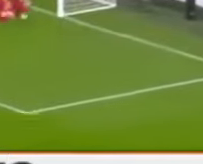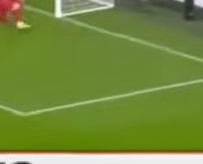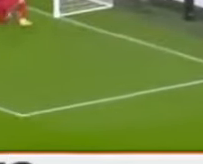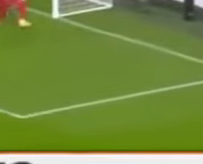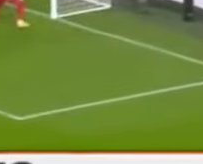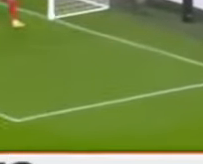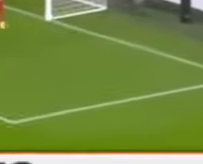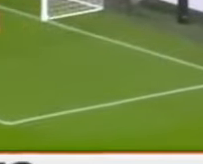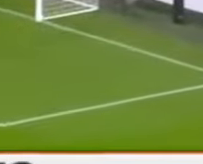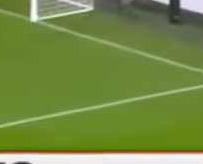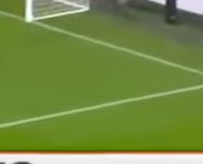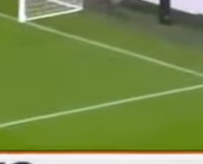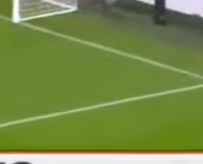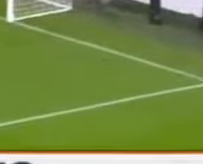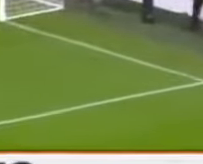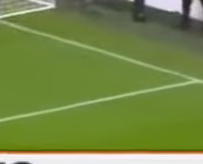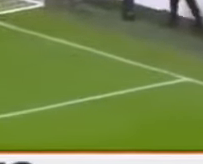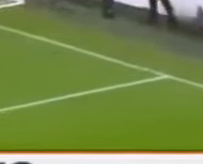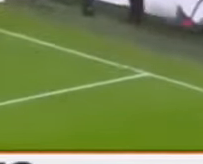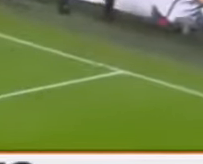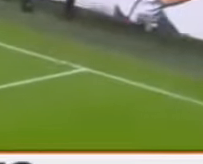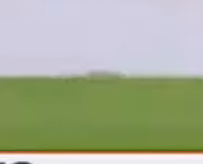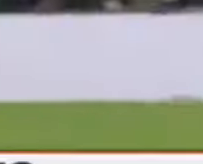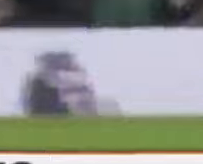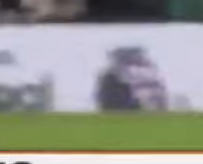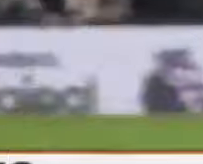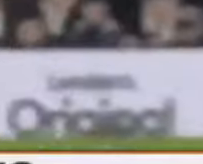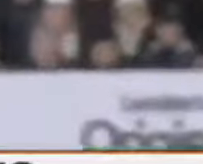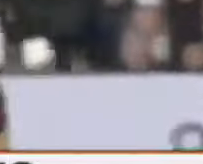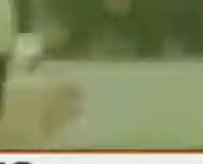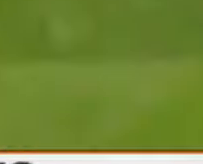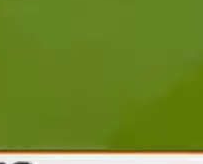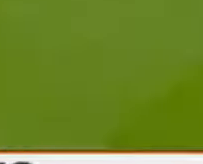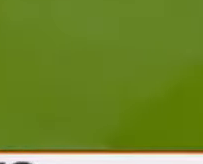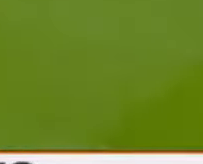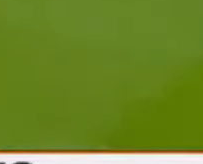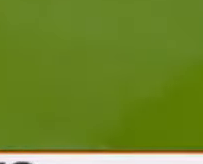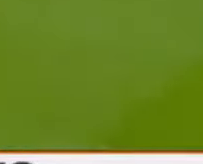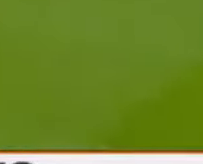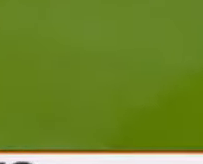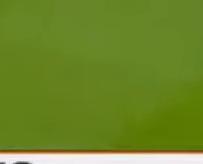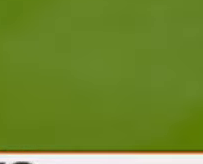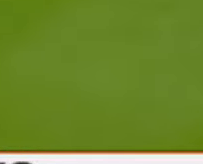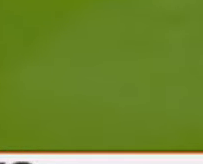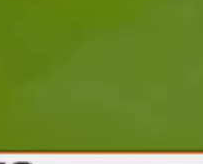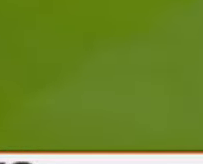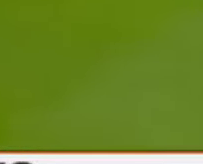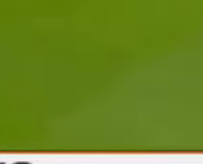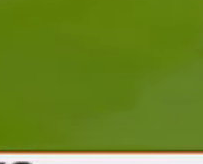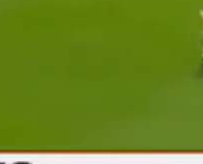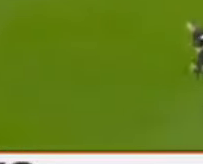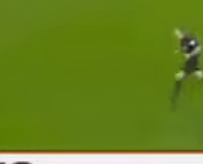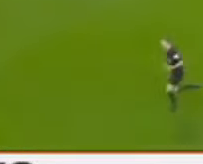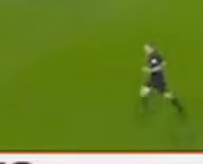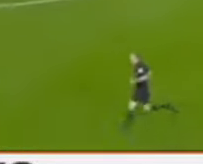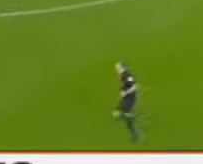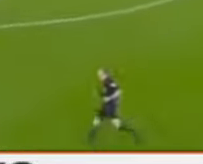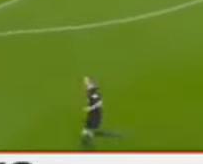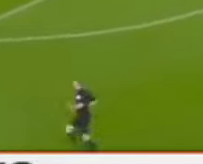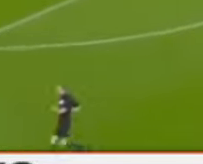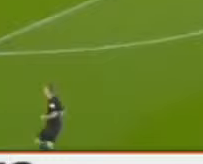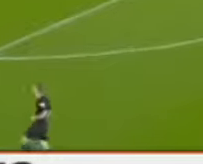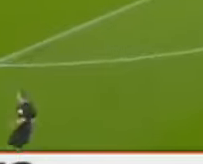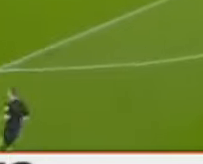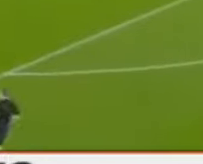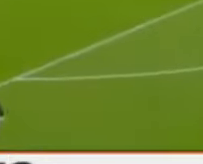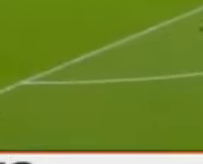Wang fires it in. Sheer power is enough, and it is 2-2. William. Oh, Robinson's in the clear here,